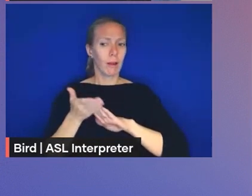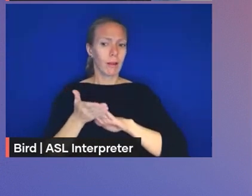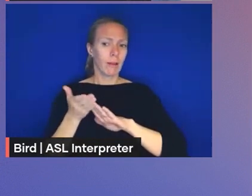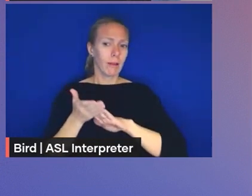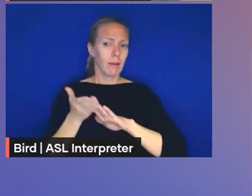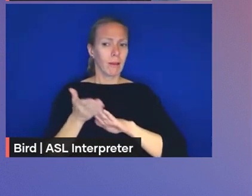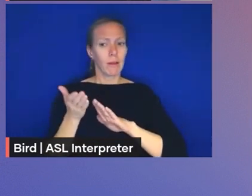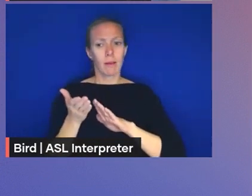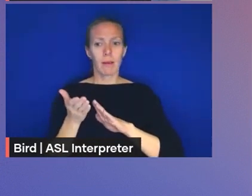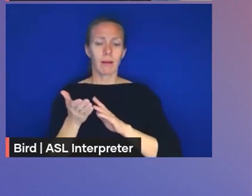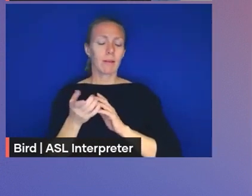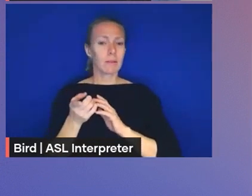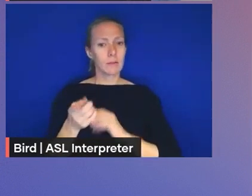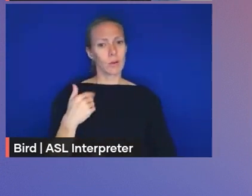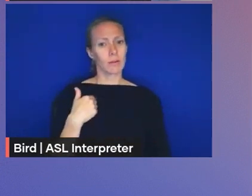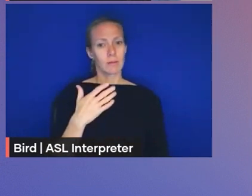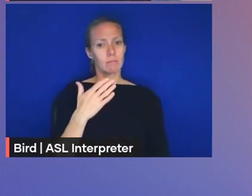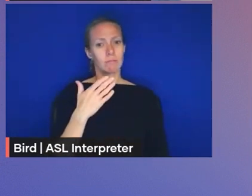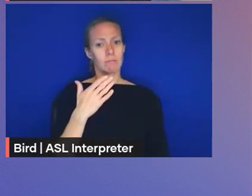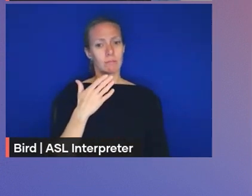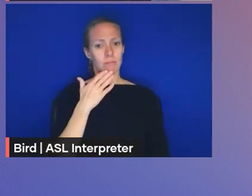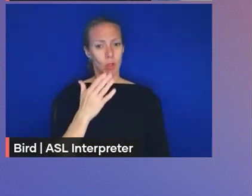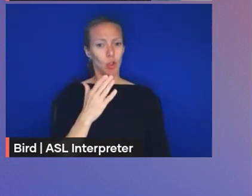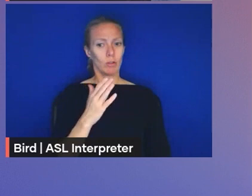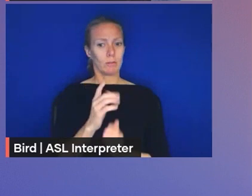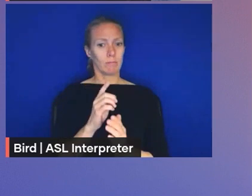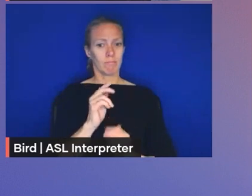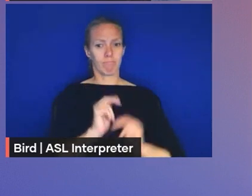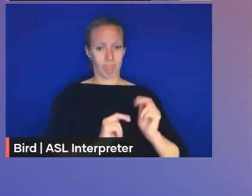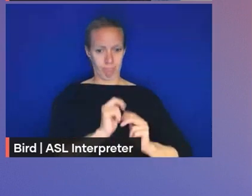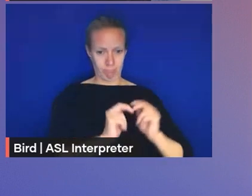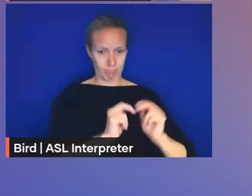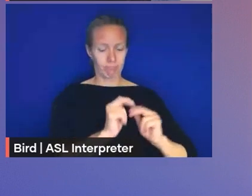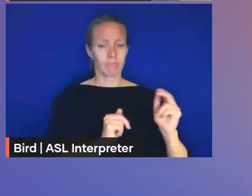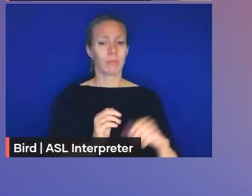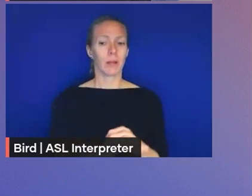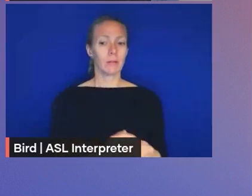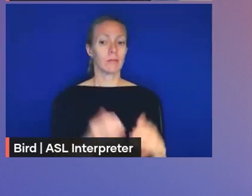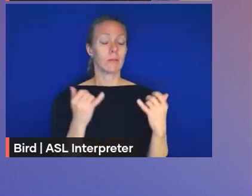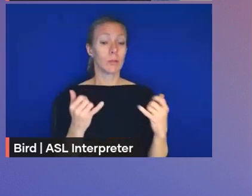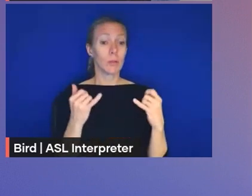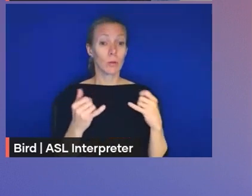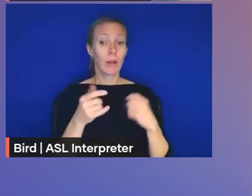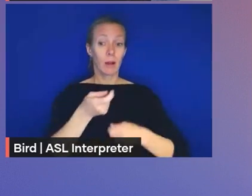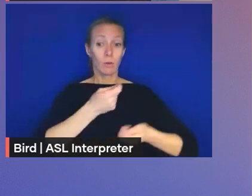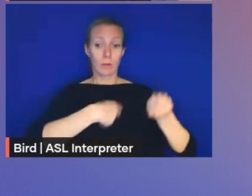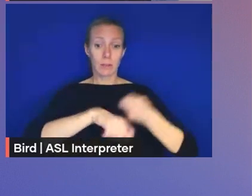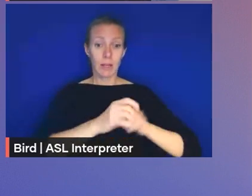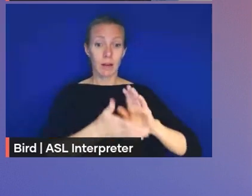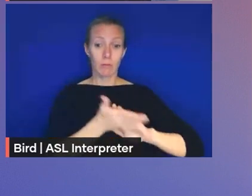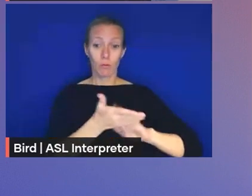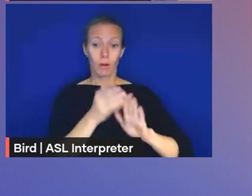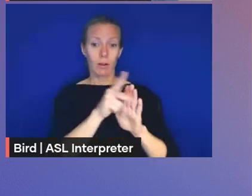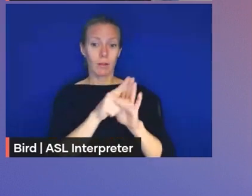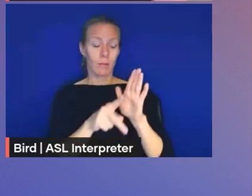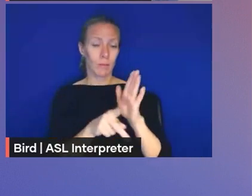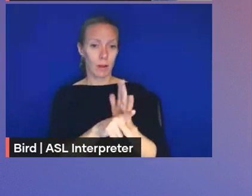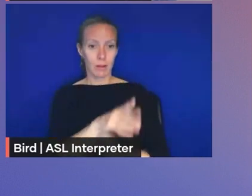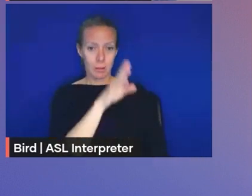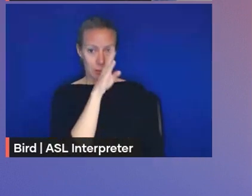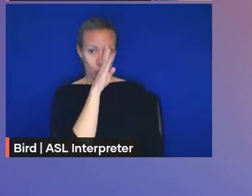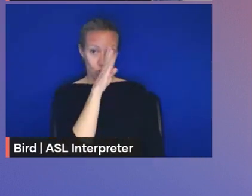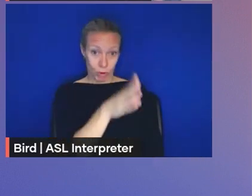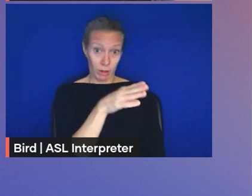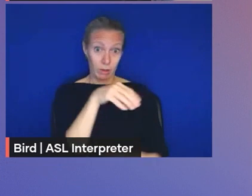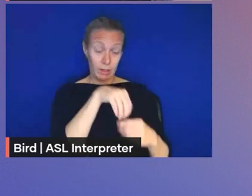this new build. And so now instead of running the policy directly inside of